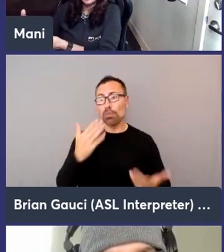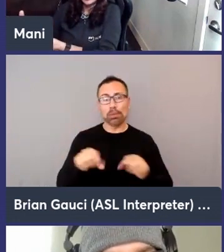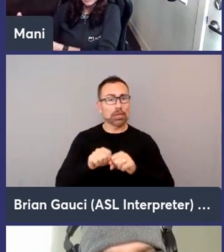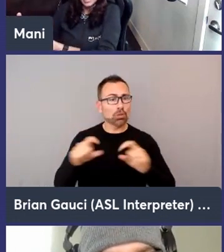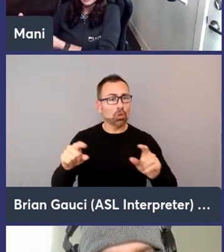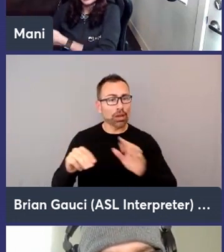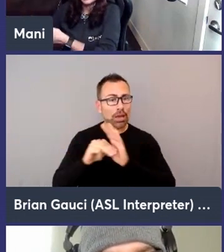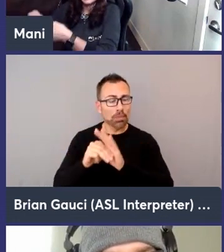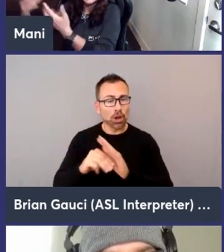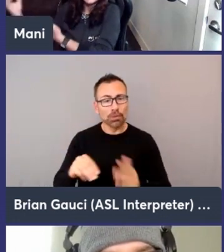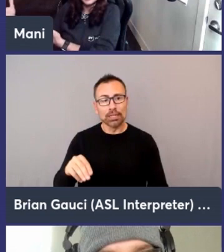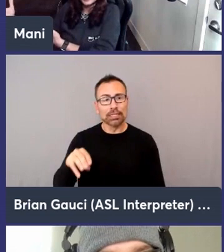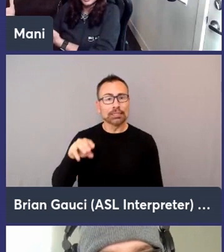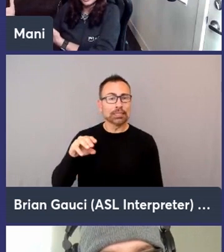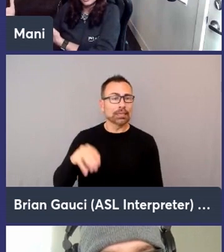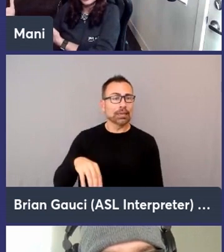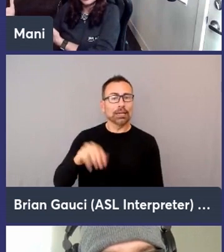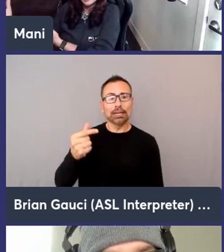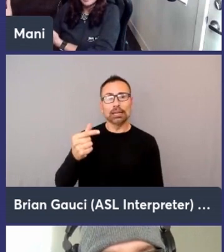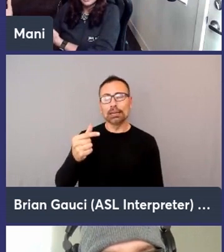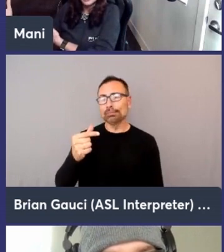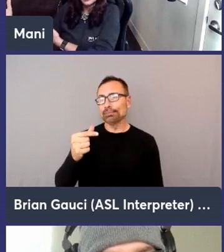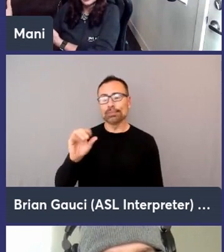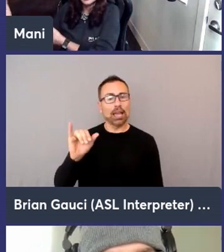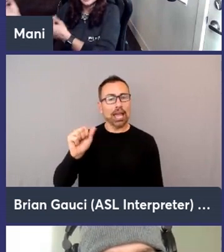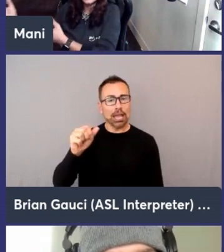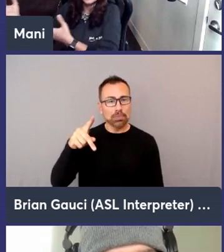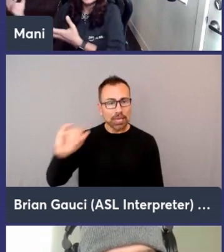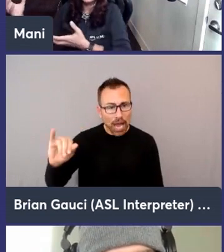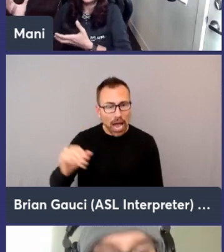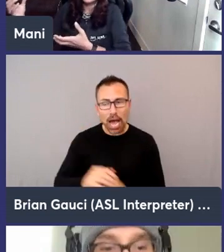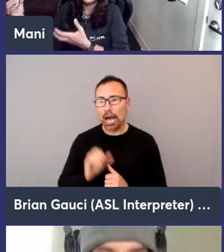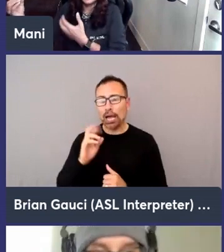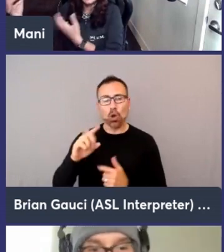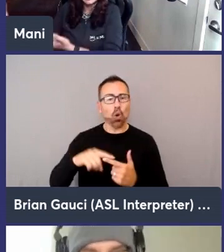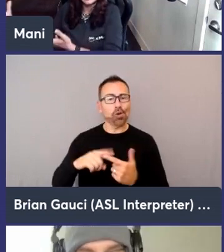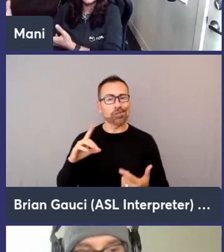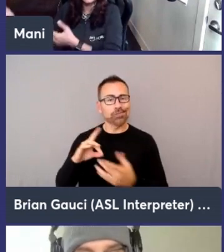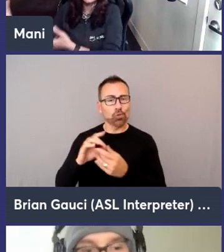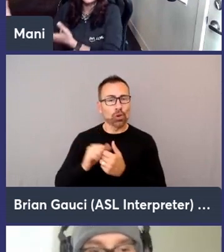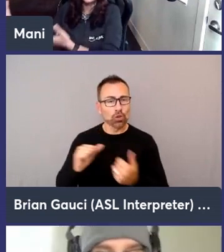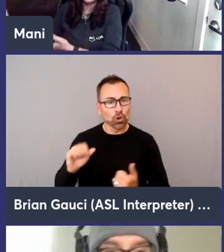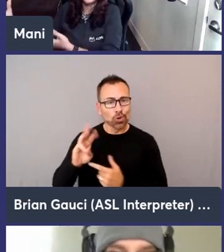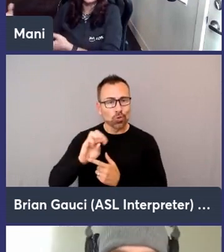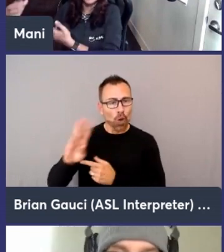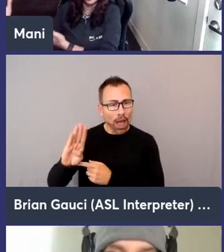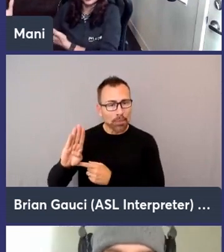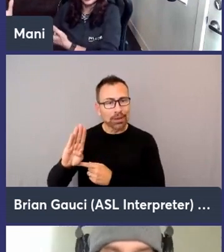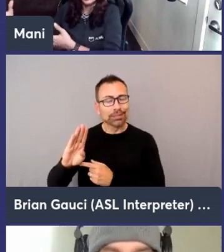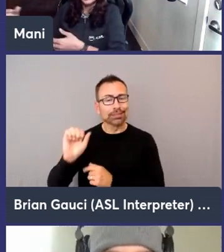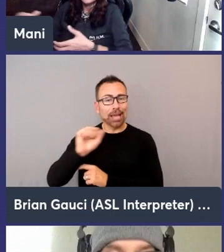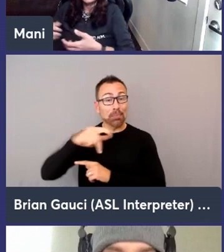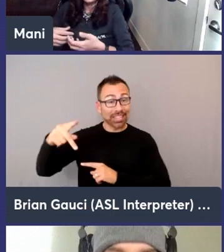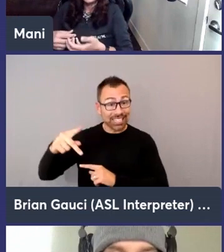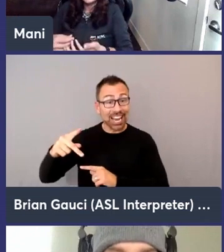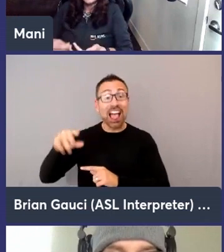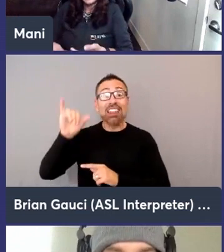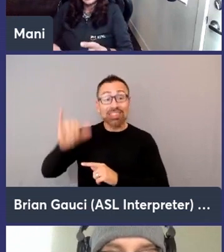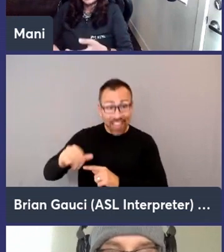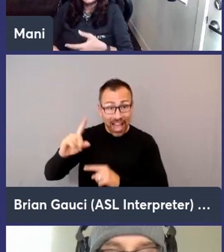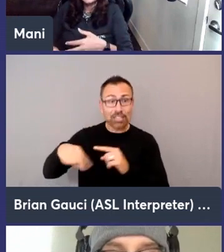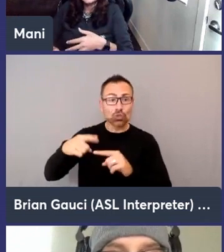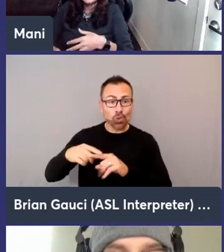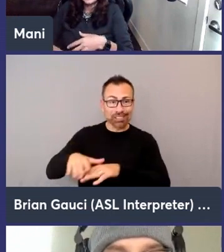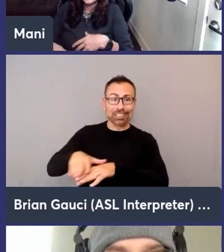real-time API and integrating it with your web application, that's where the latency comes into play more. Right. But when you're